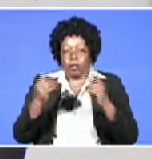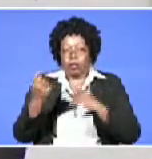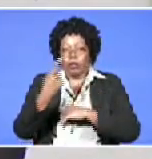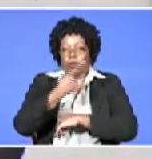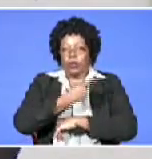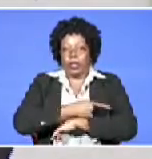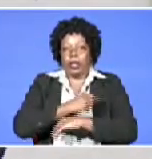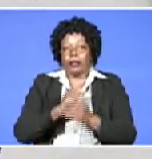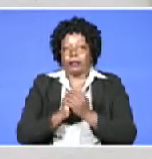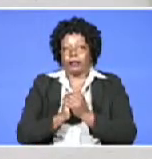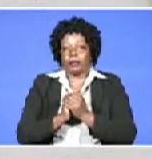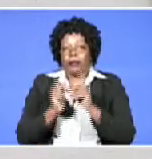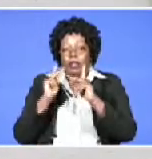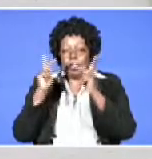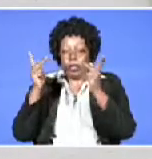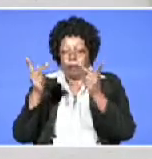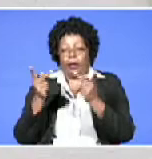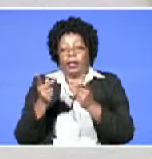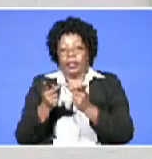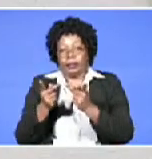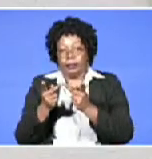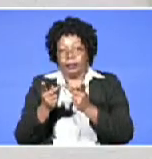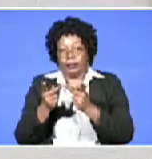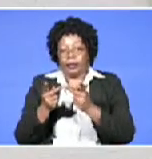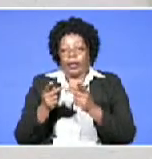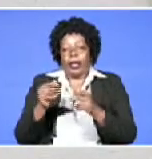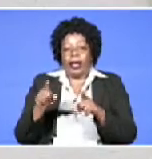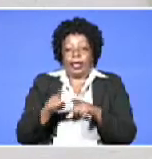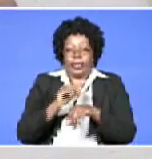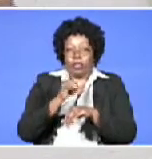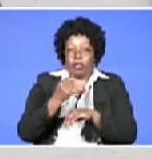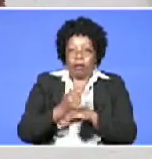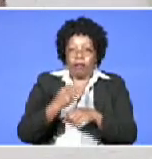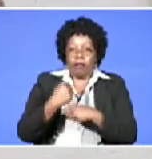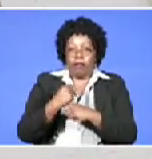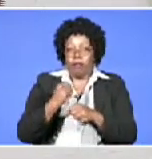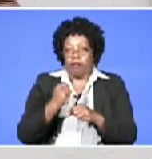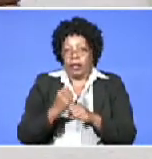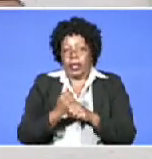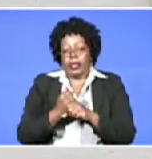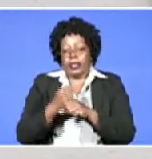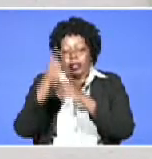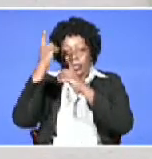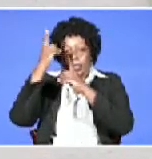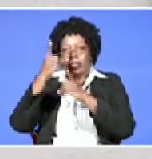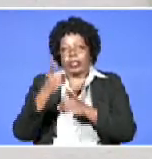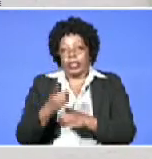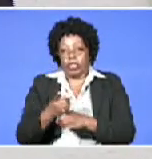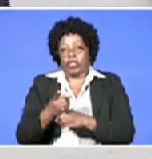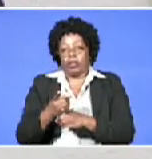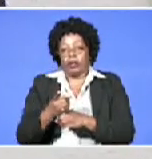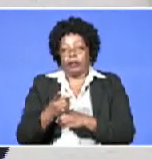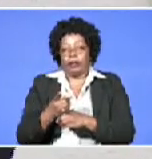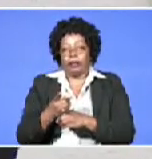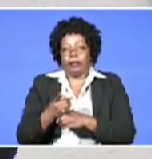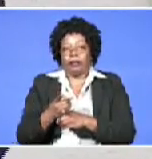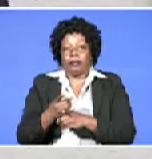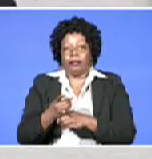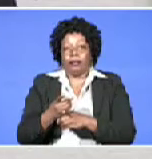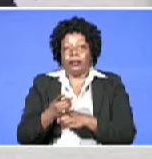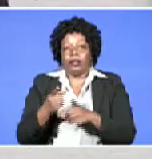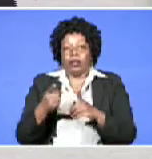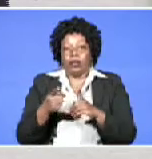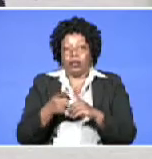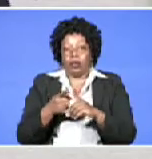The party as an institution has made a formal decision. The party made a formal decision